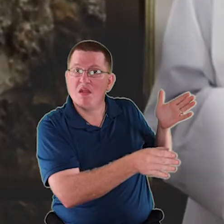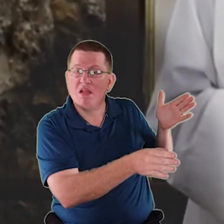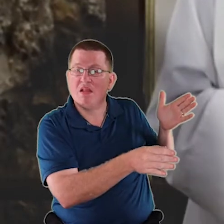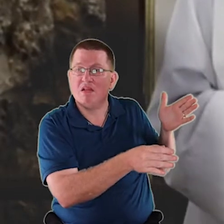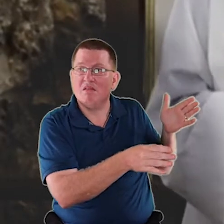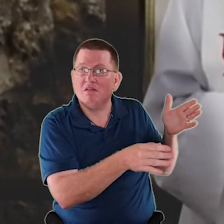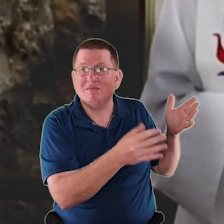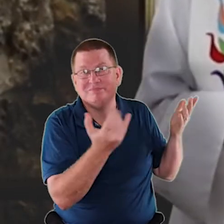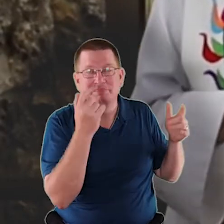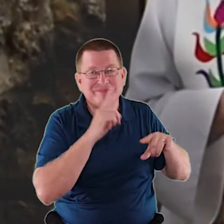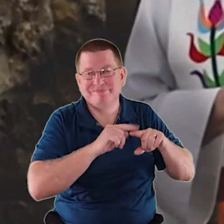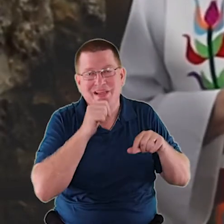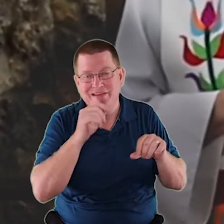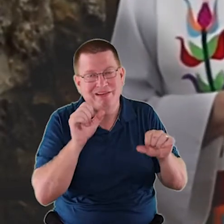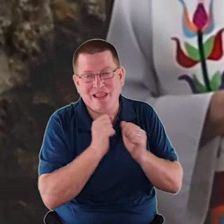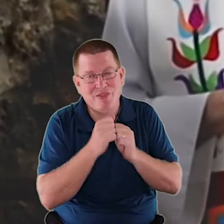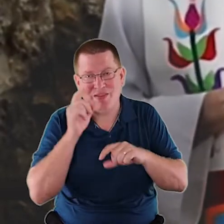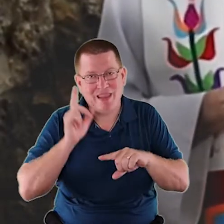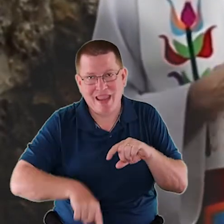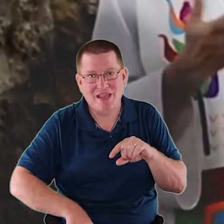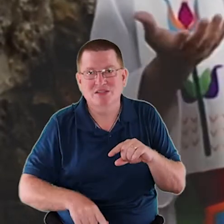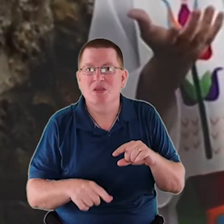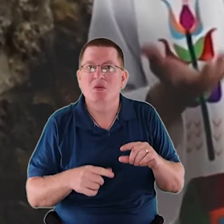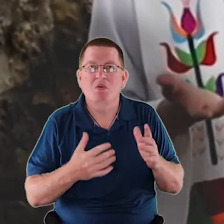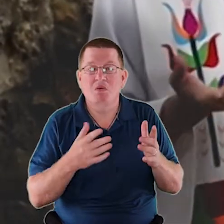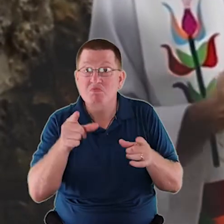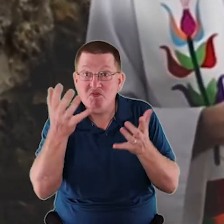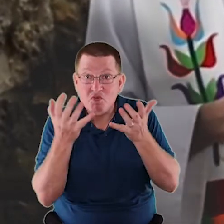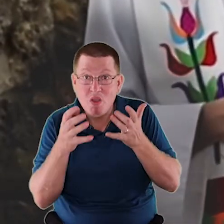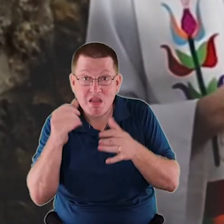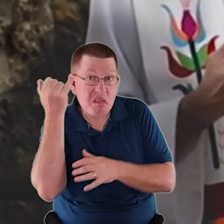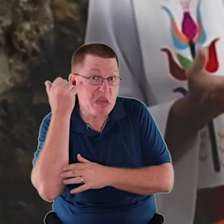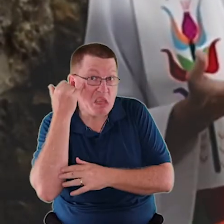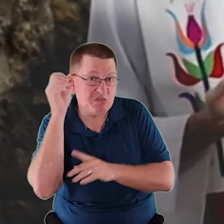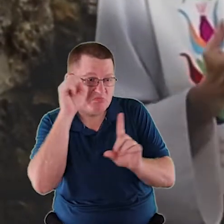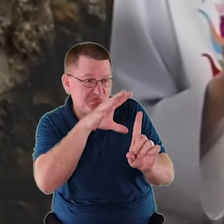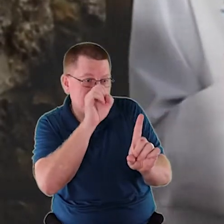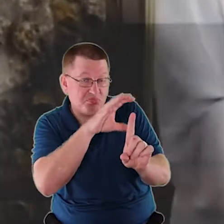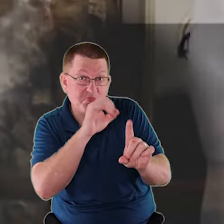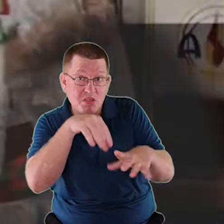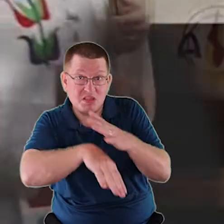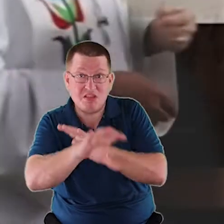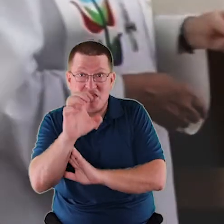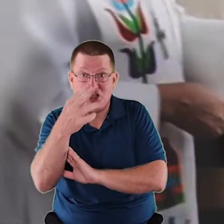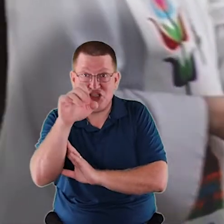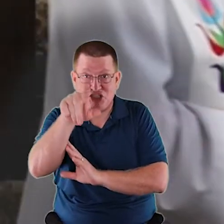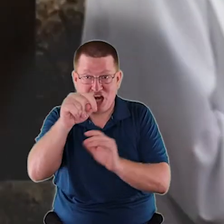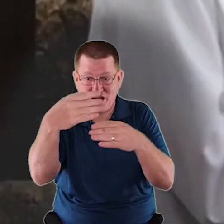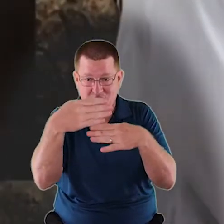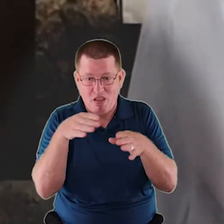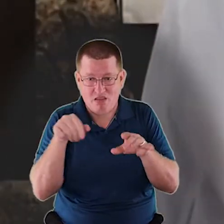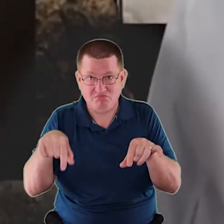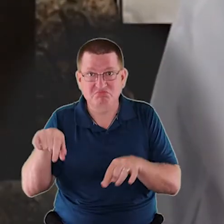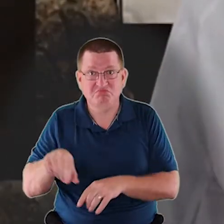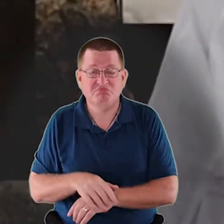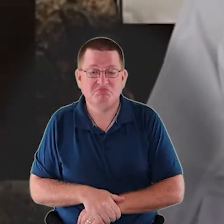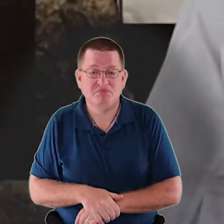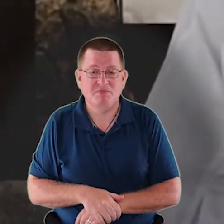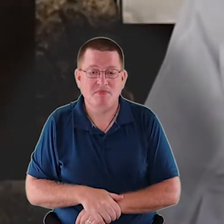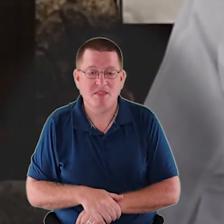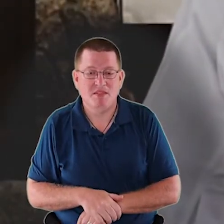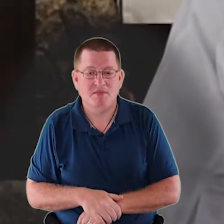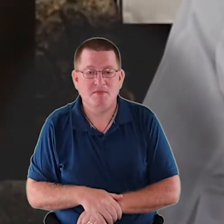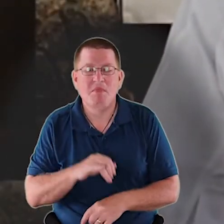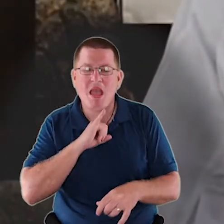instead, I have made a list for us. You can add your own items on the chat if you feel so inclined.